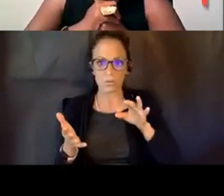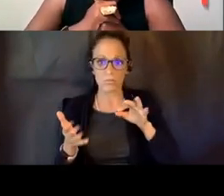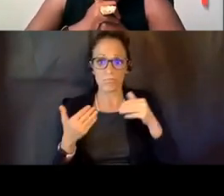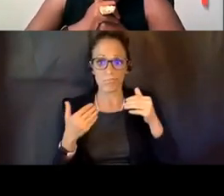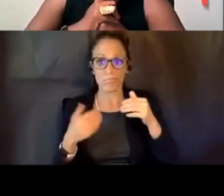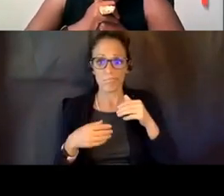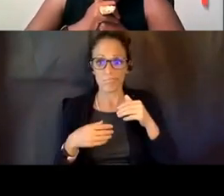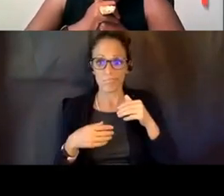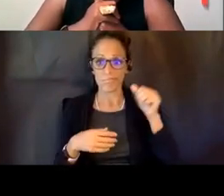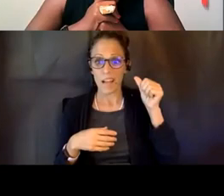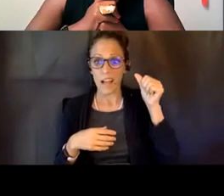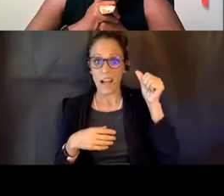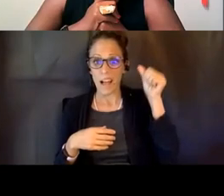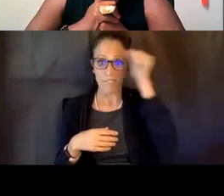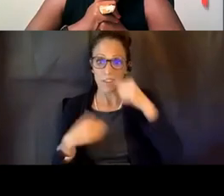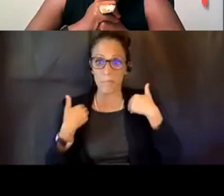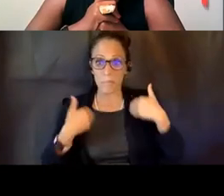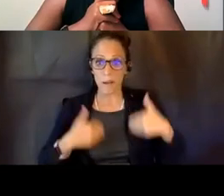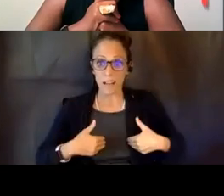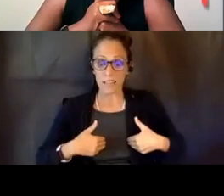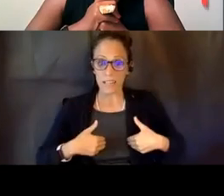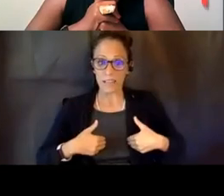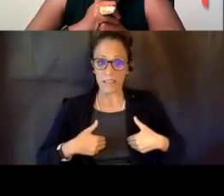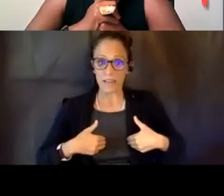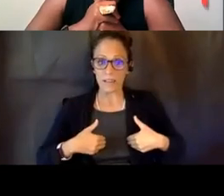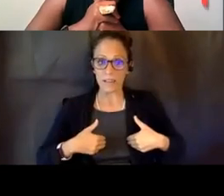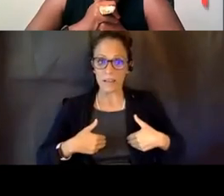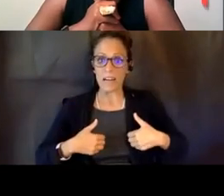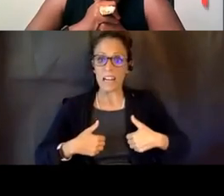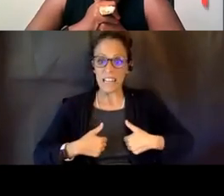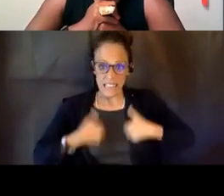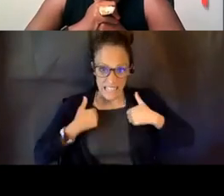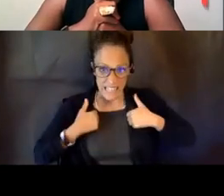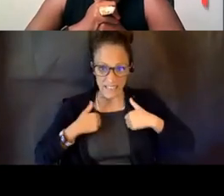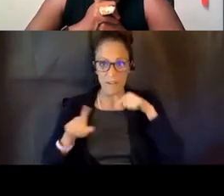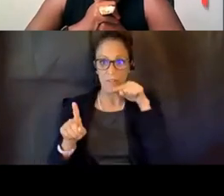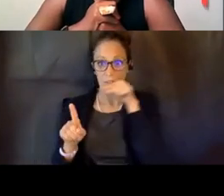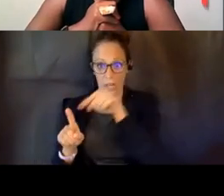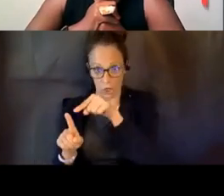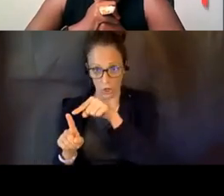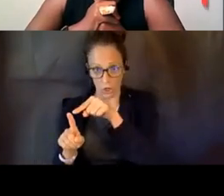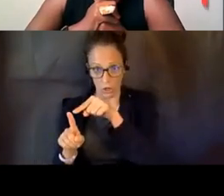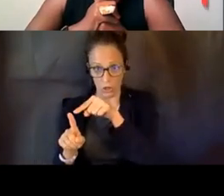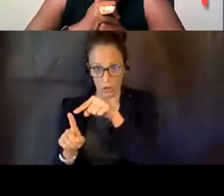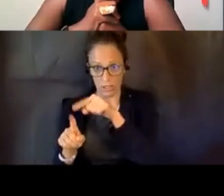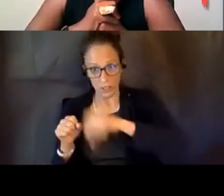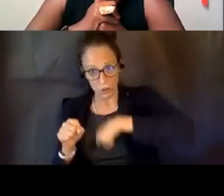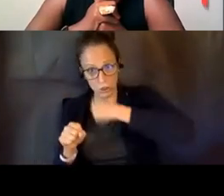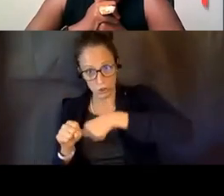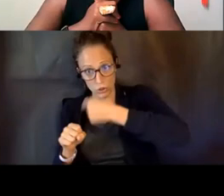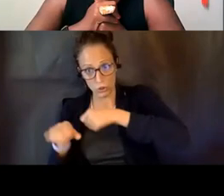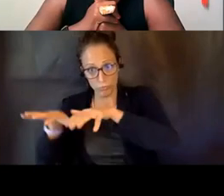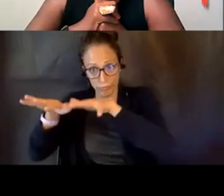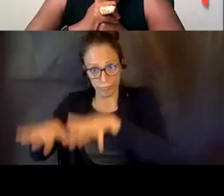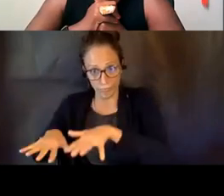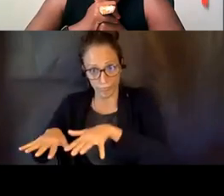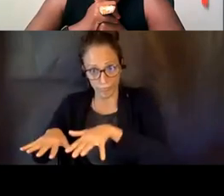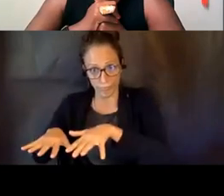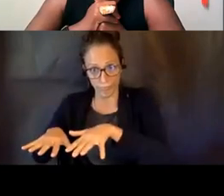Africans who had been living in the swamp. Now, I don't mean just hanging out there after they ran away from the plantation for a few days, living, in some cases